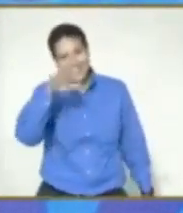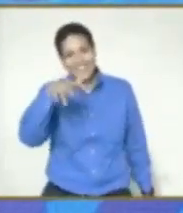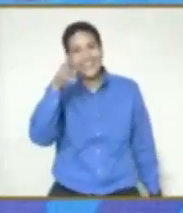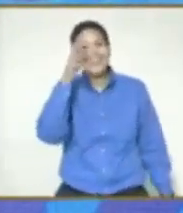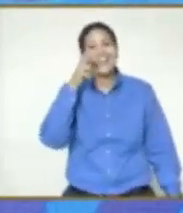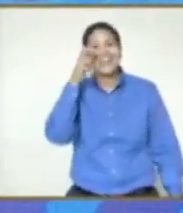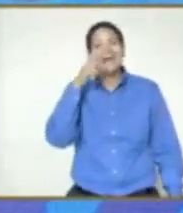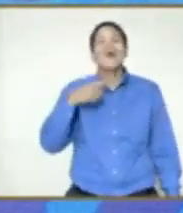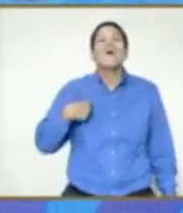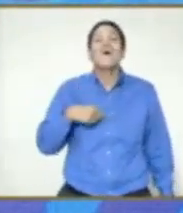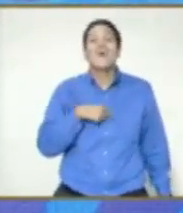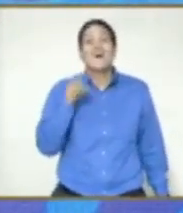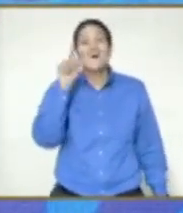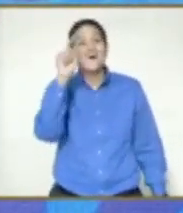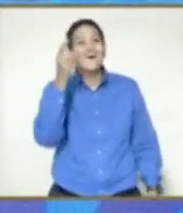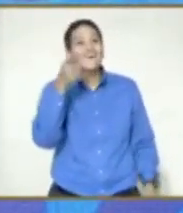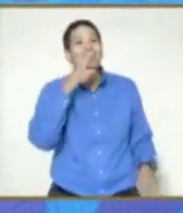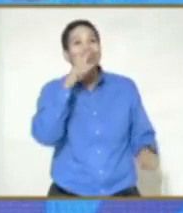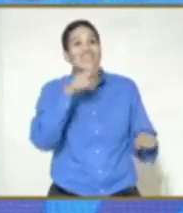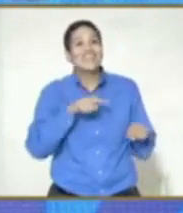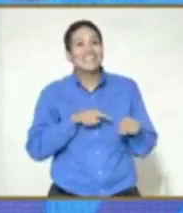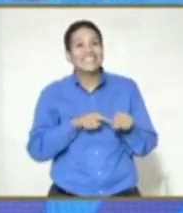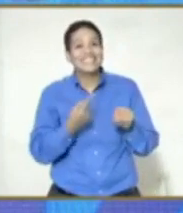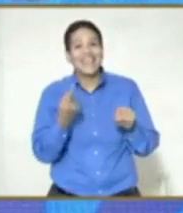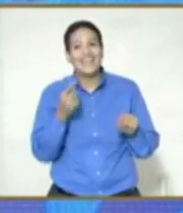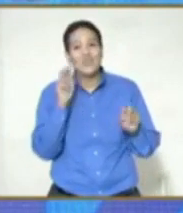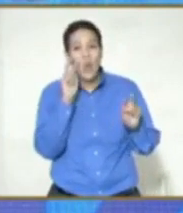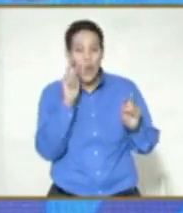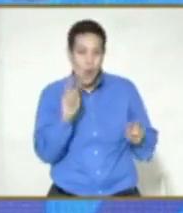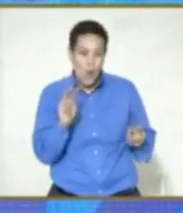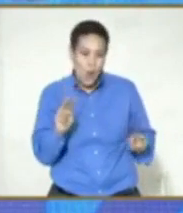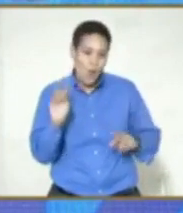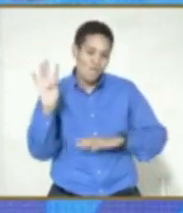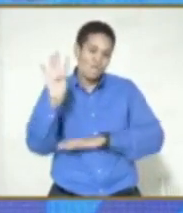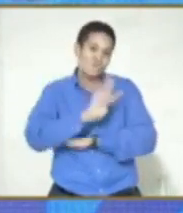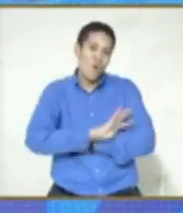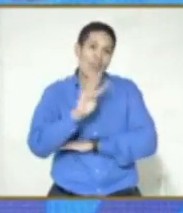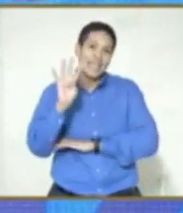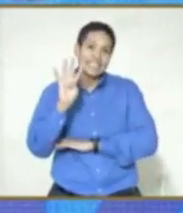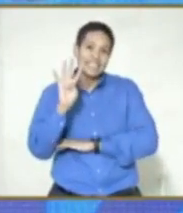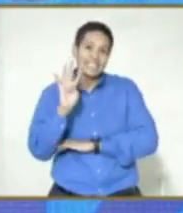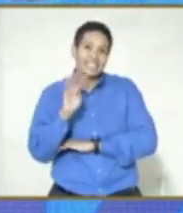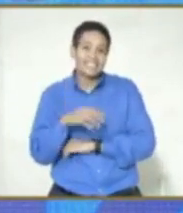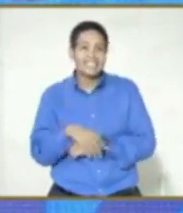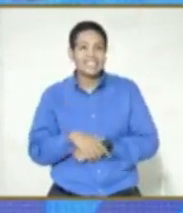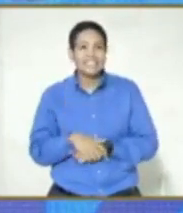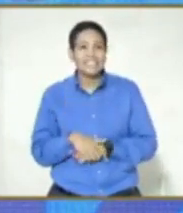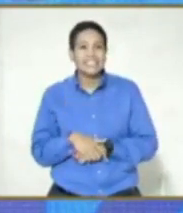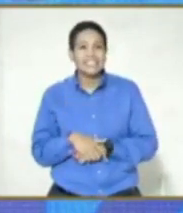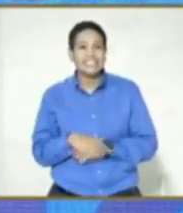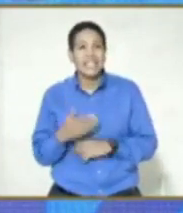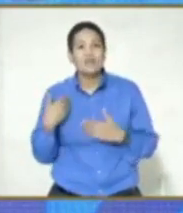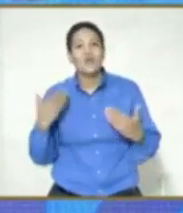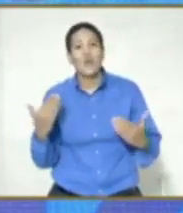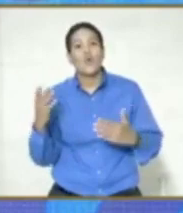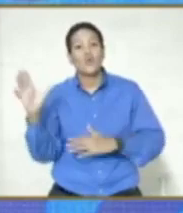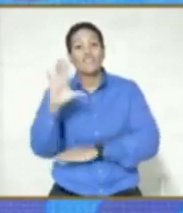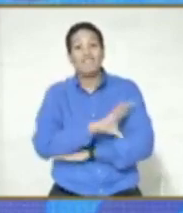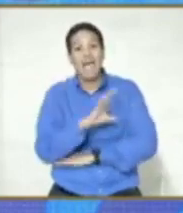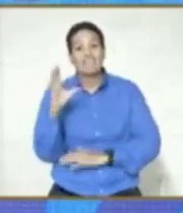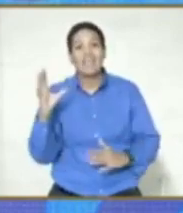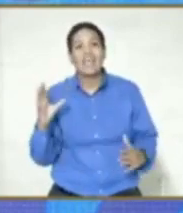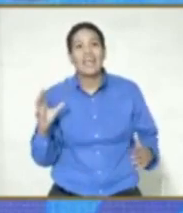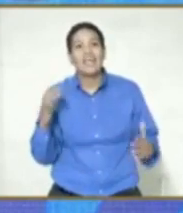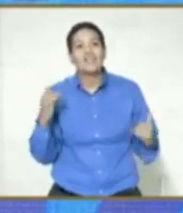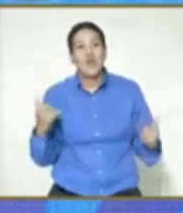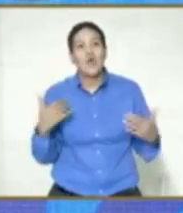originally started to look at 4 days, then we went to 5 days, then